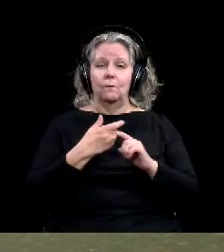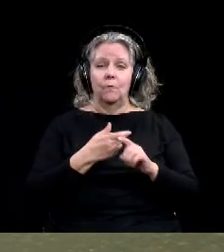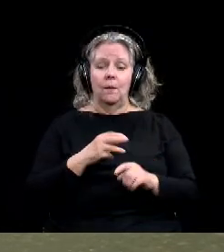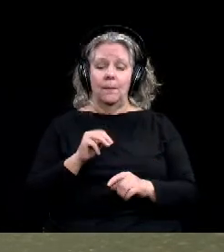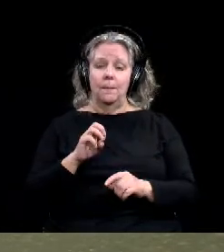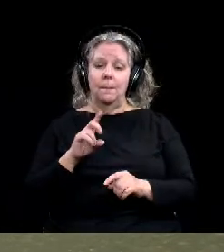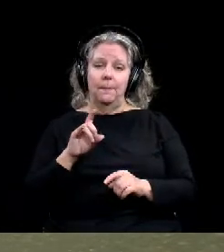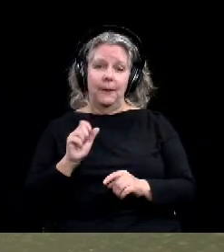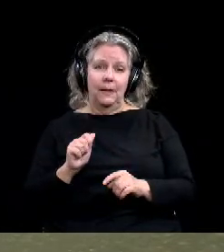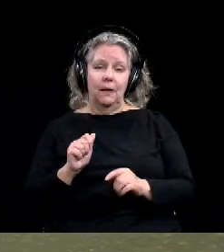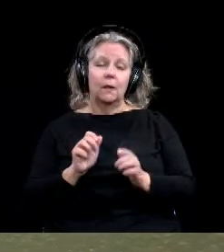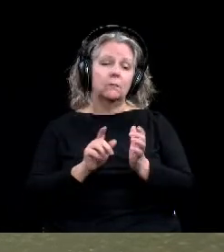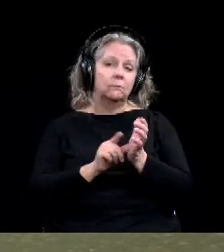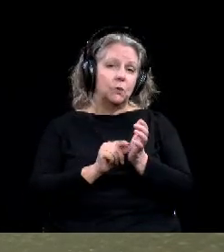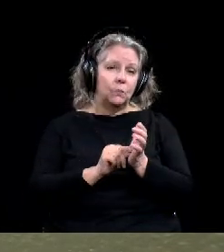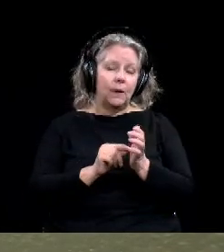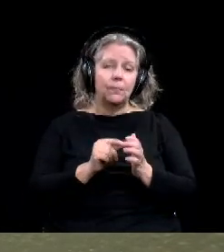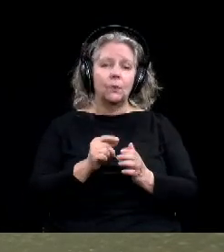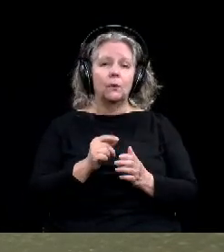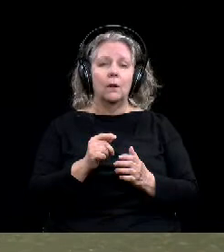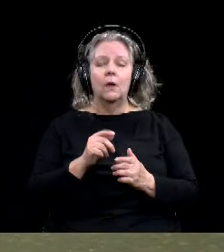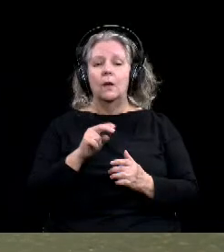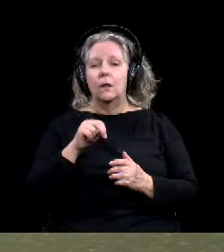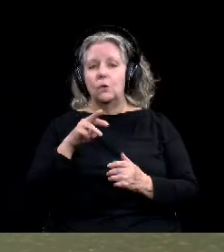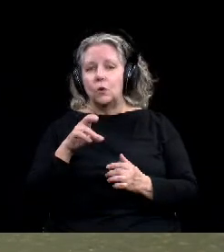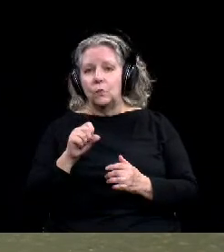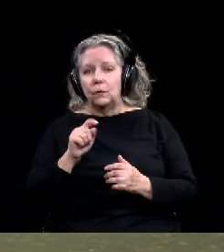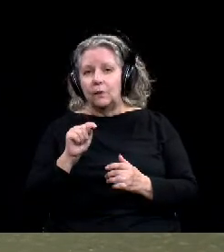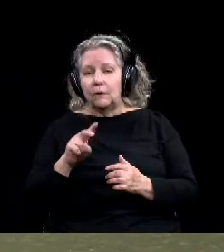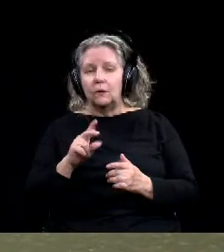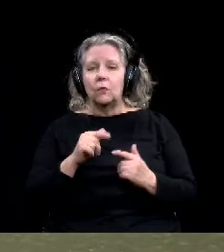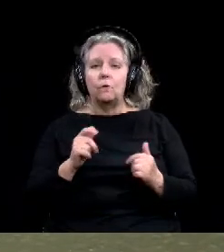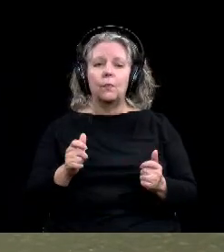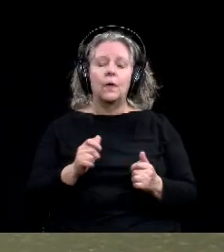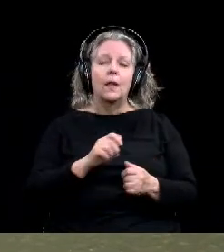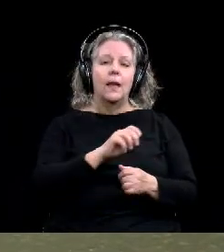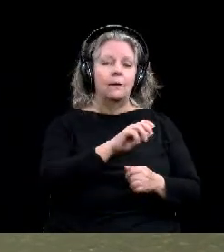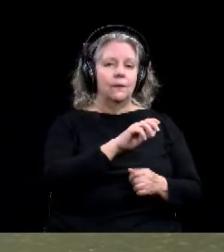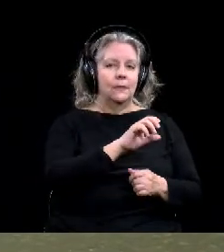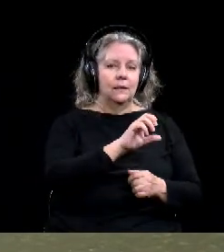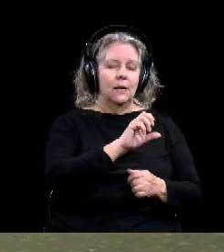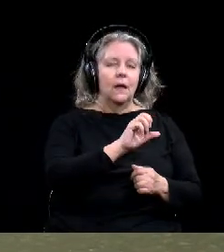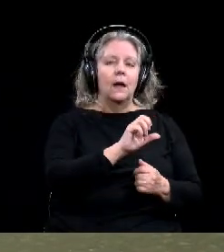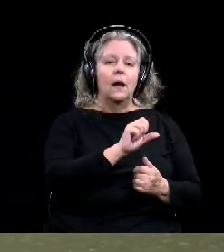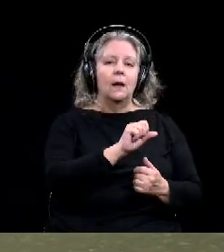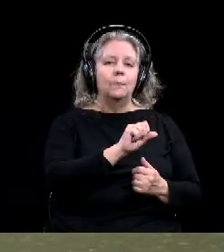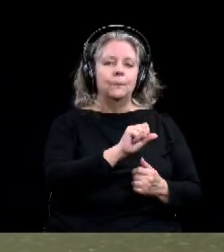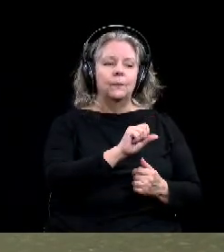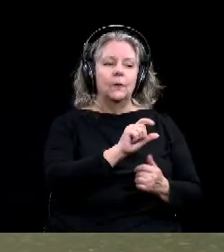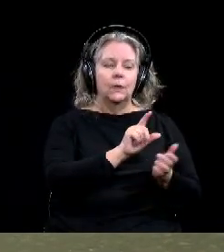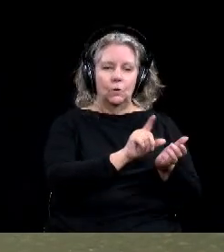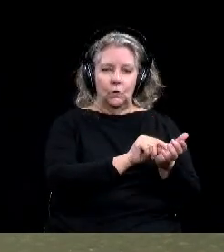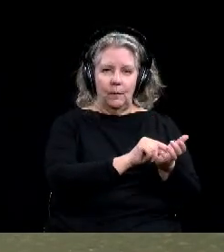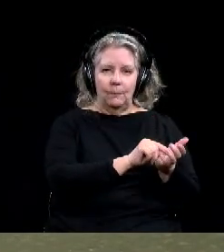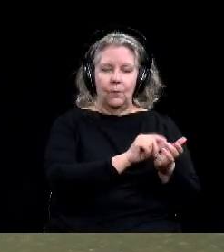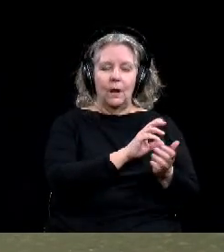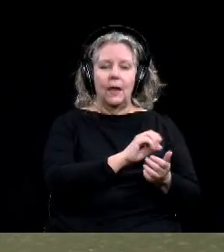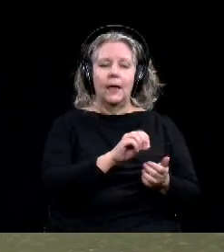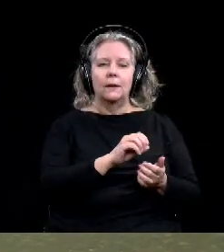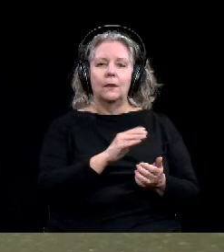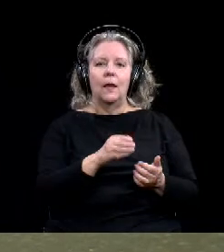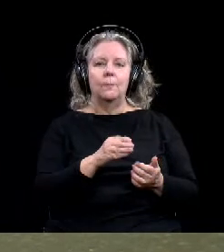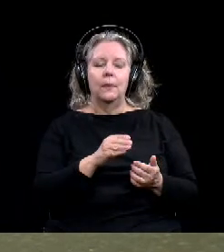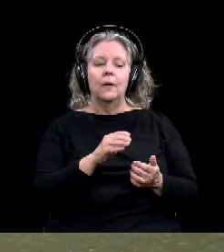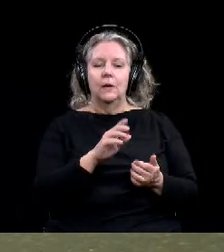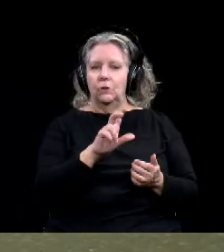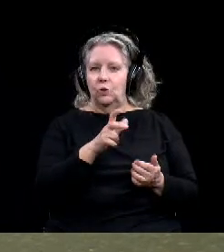the Waco Tribune Herald. We have Hannah Hall with KWTX News Channel 10. And we have Sierra Shipley with KXXV News Channel